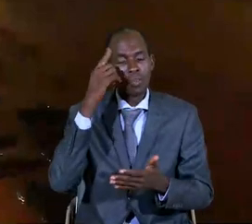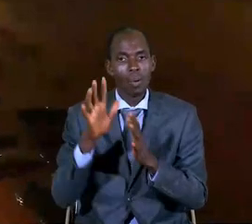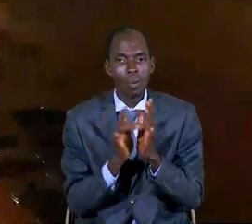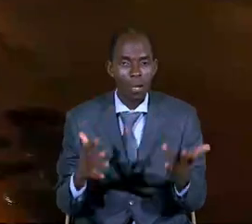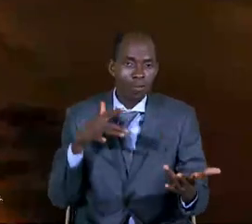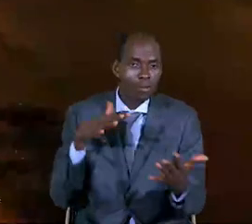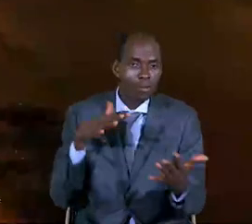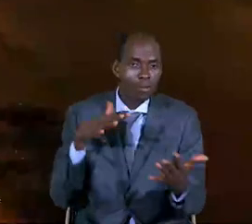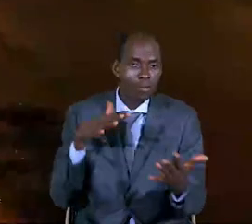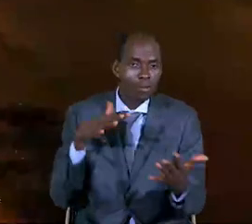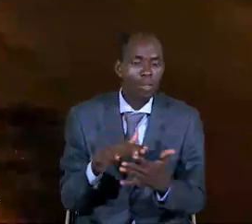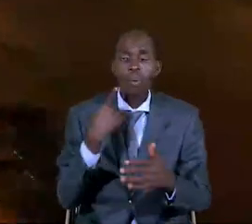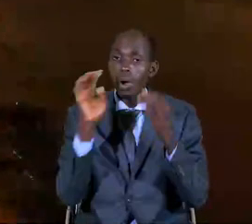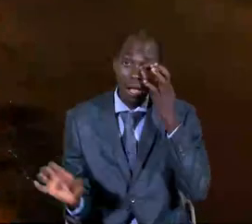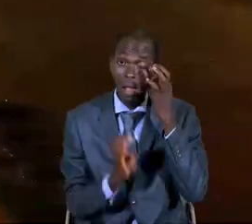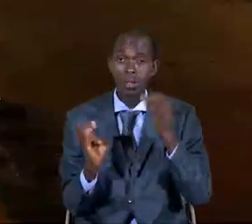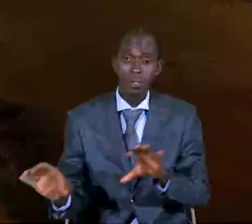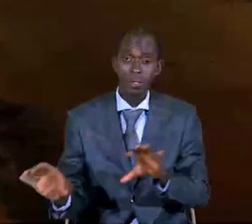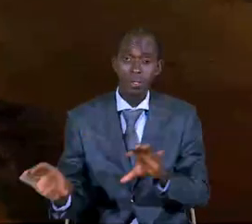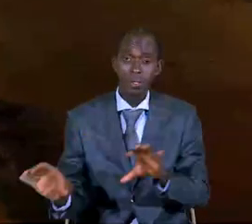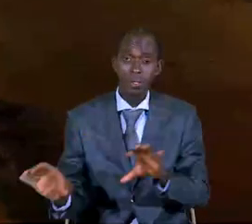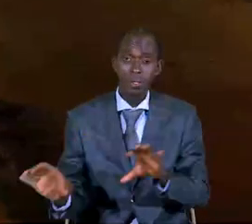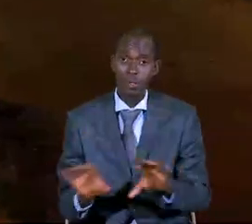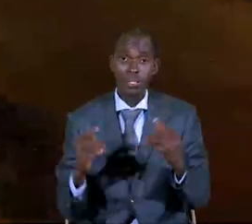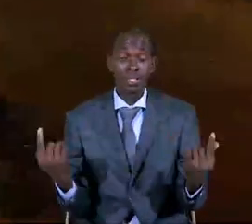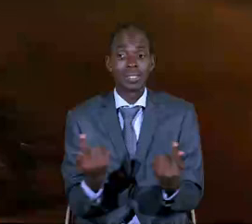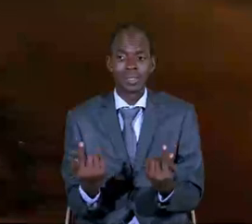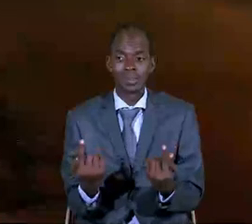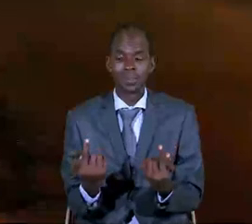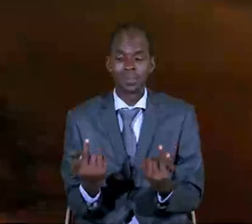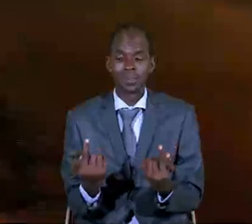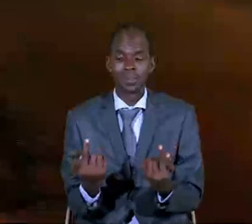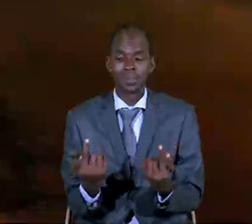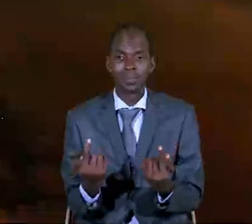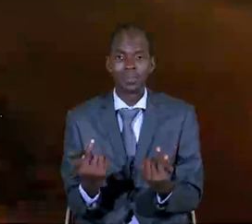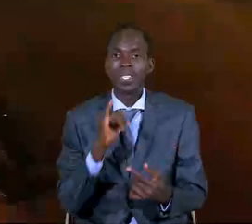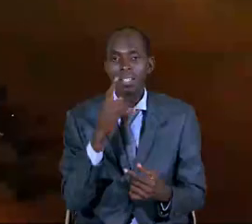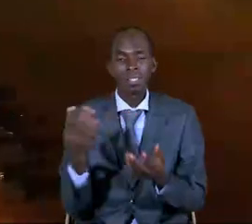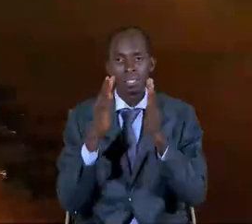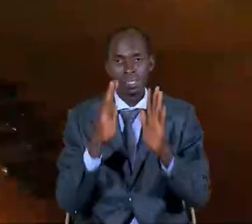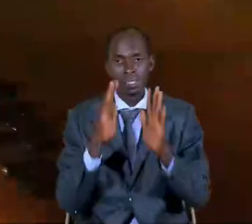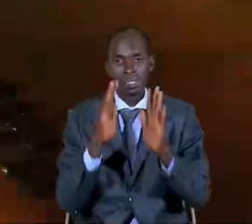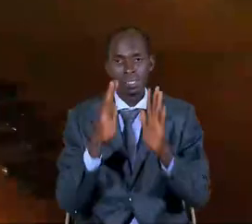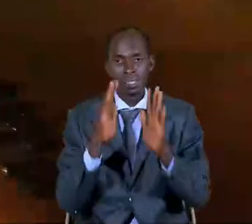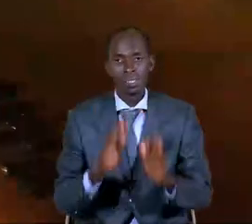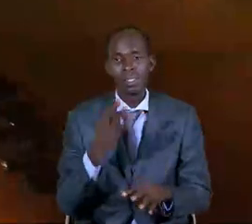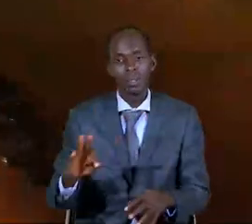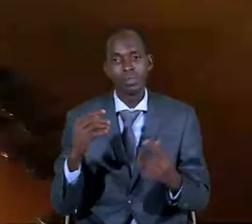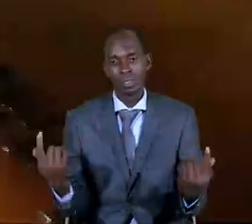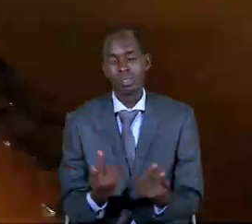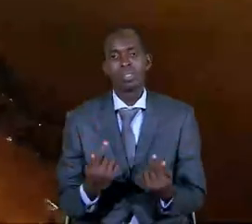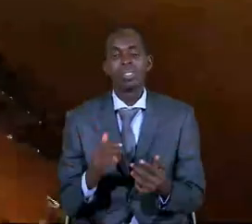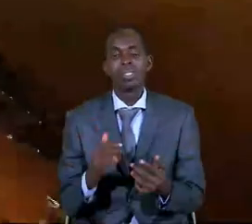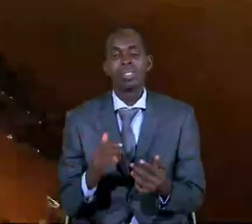after him. Whosoever committed sin, the servant of sin. That's the bondage that